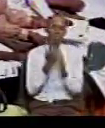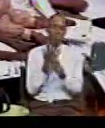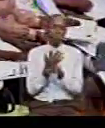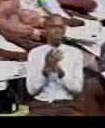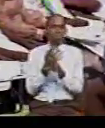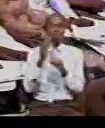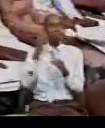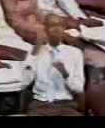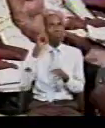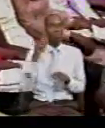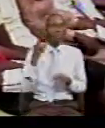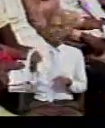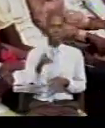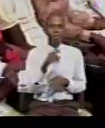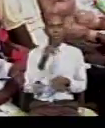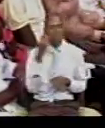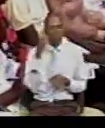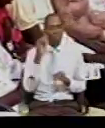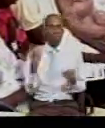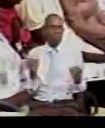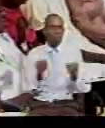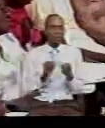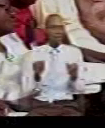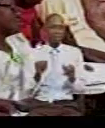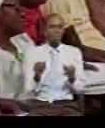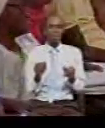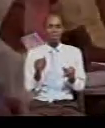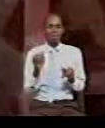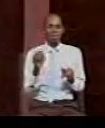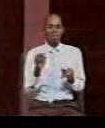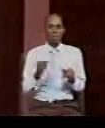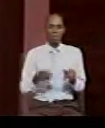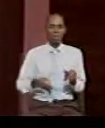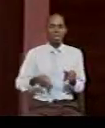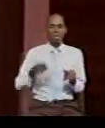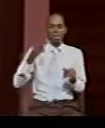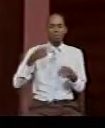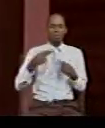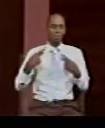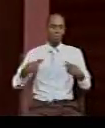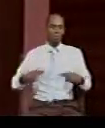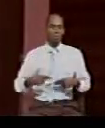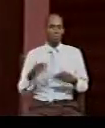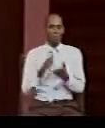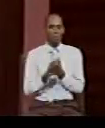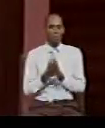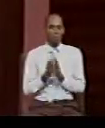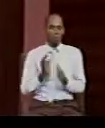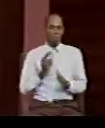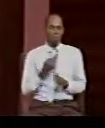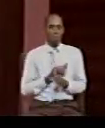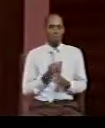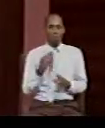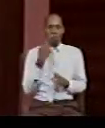for such an high priest became us, who is holy,